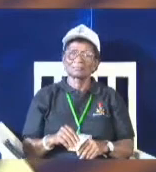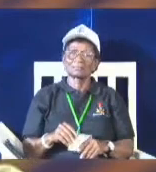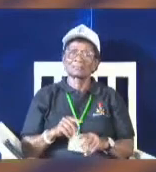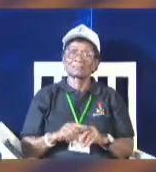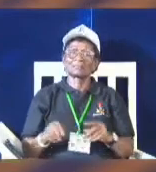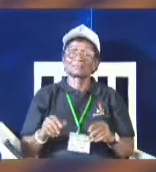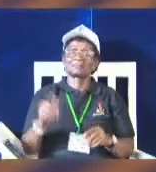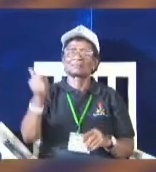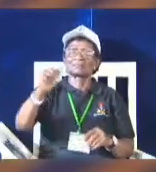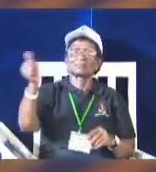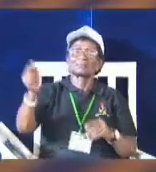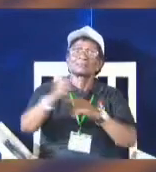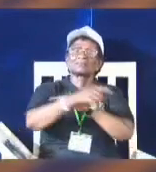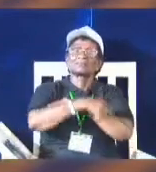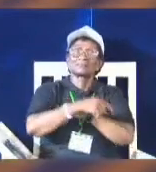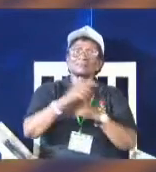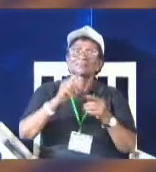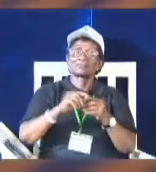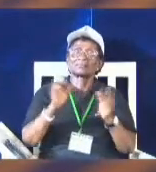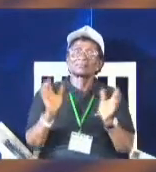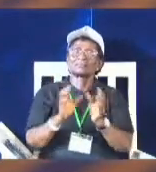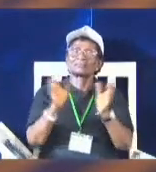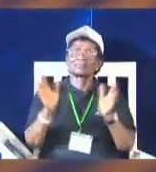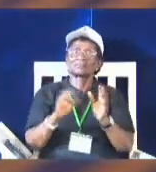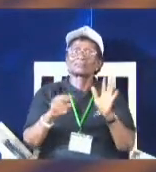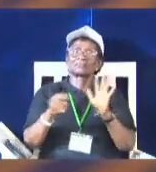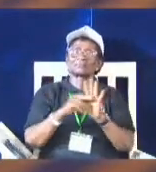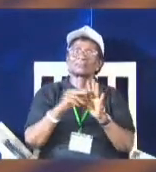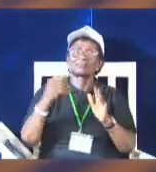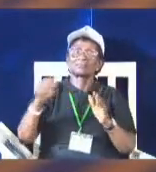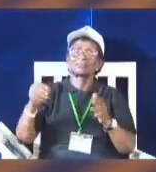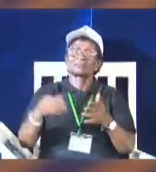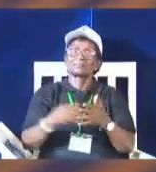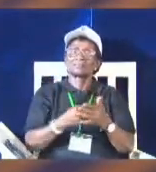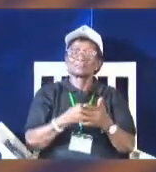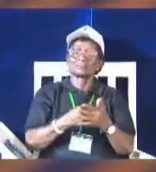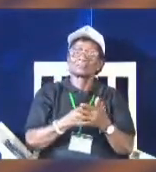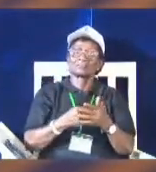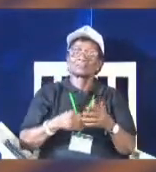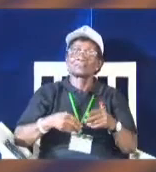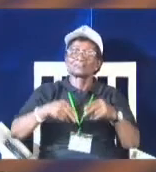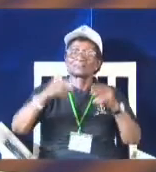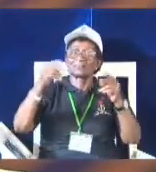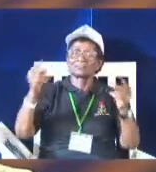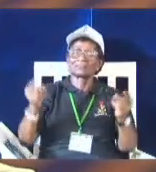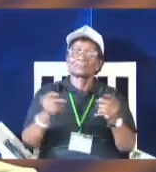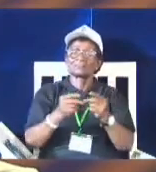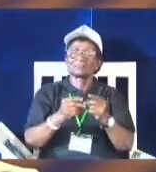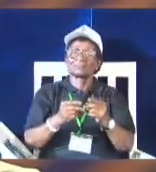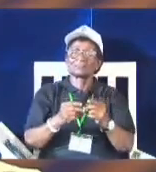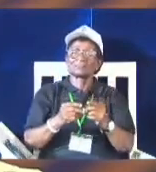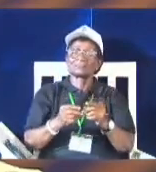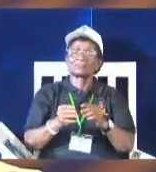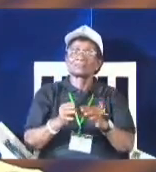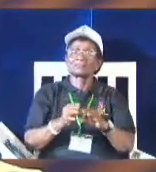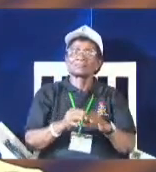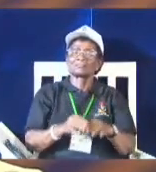But 10 days or so to the celebration, the new high priest died.